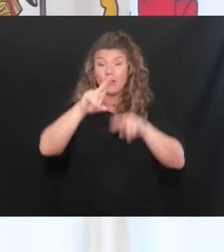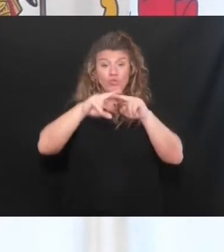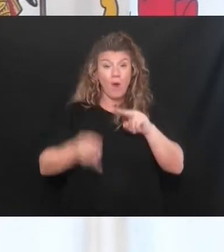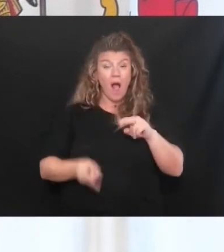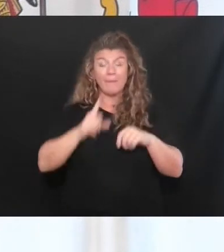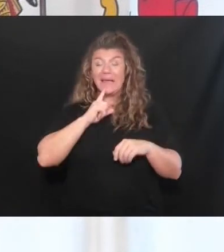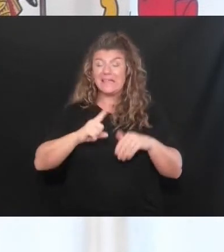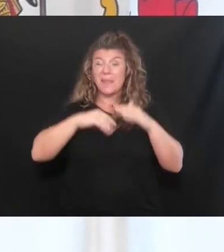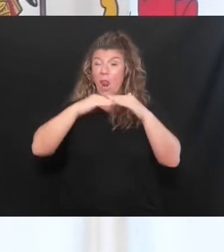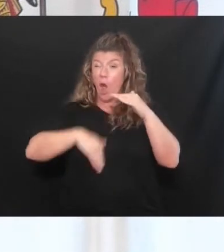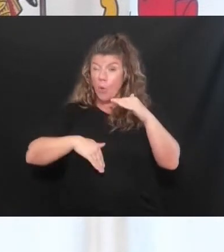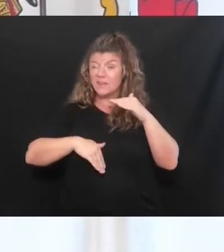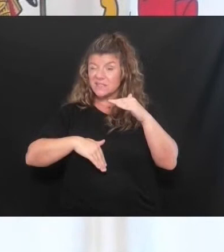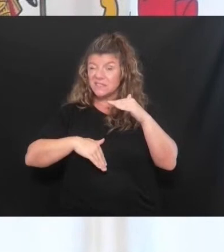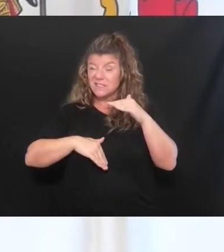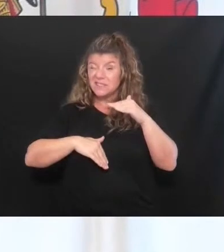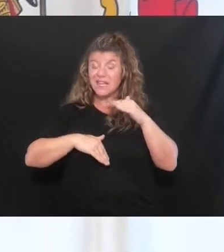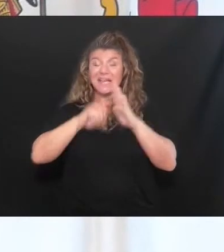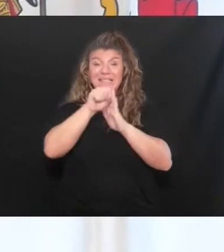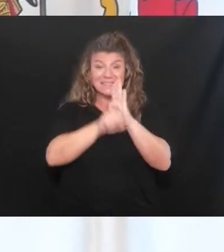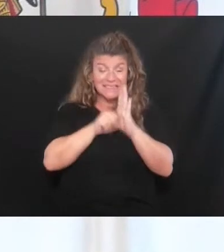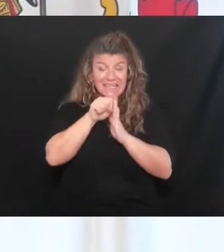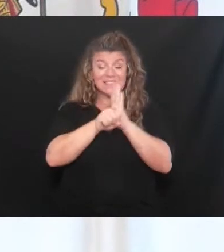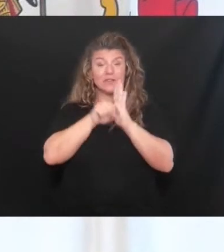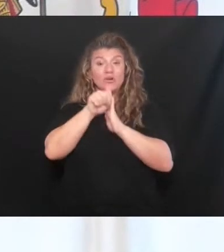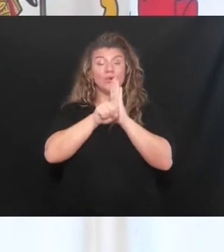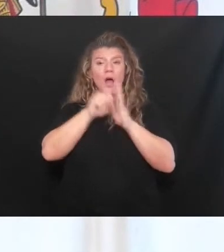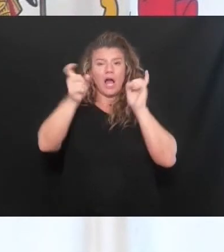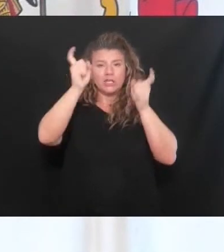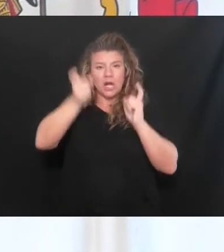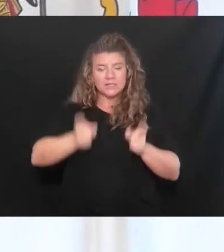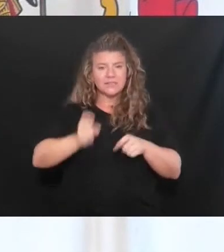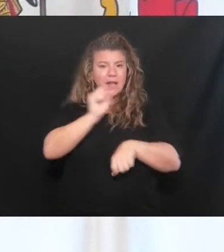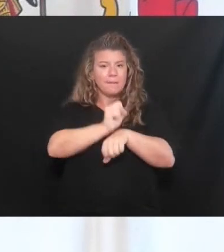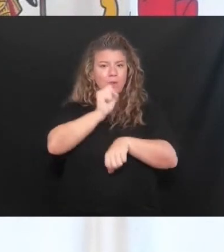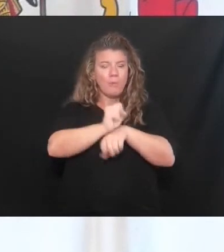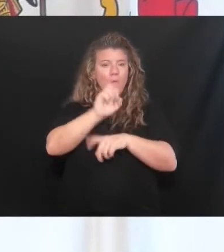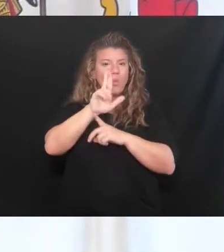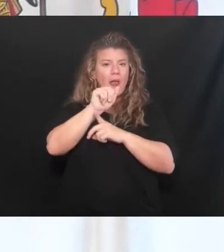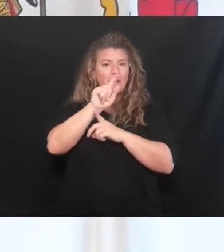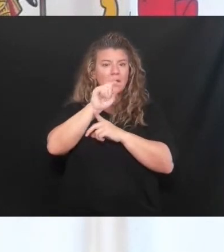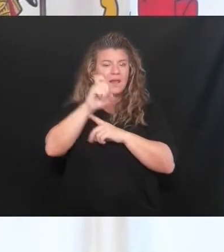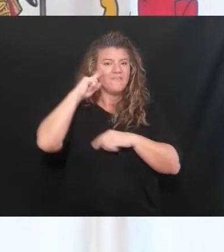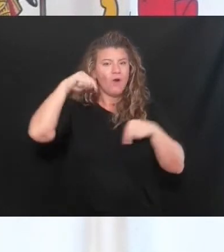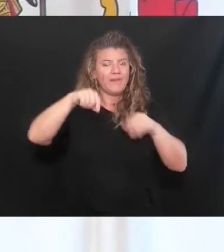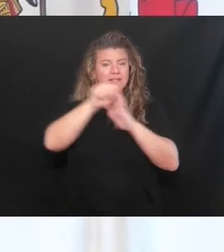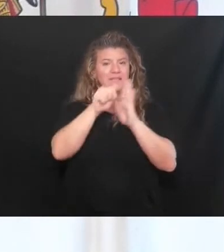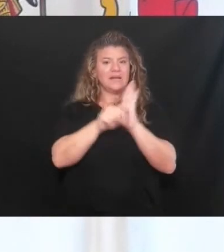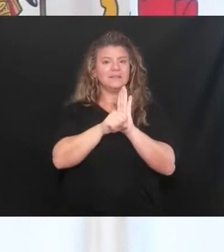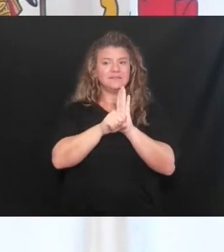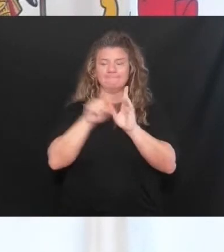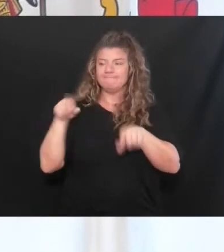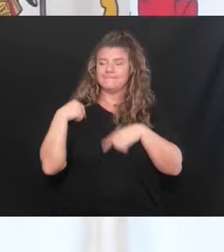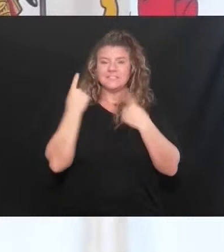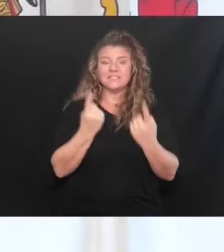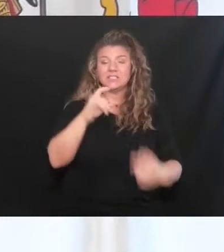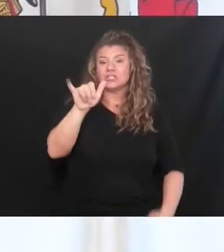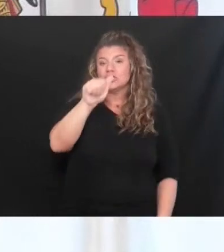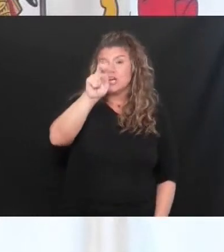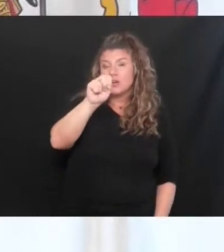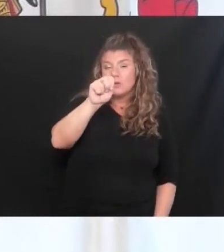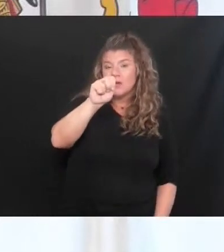the lowest seasonally adjusted employment rate for the state of West Virginia since